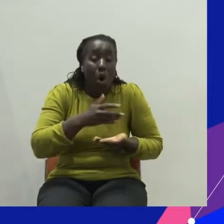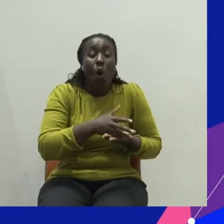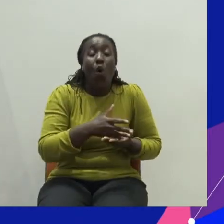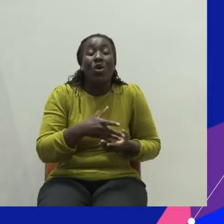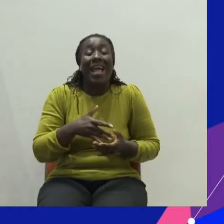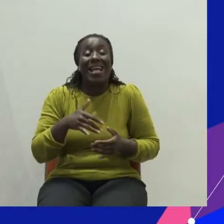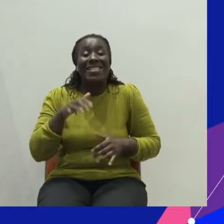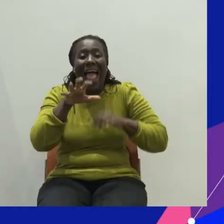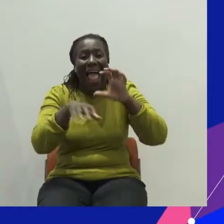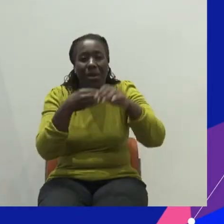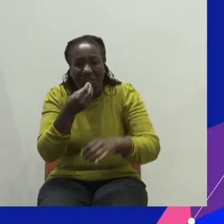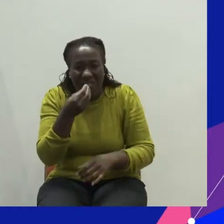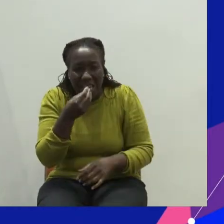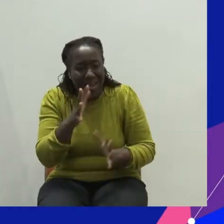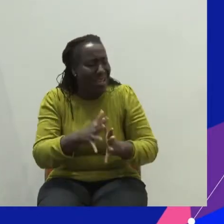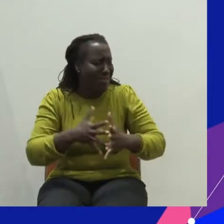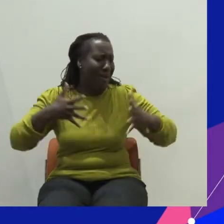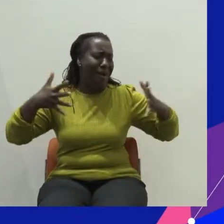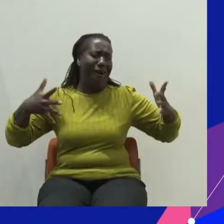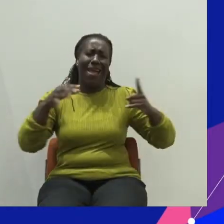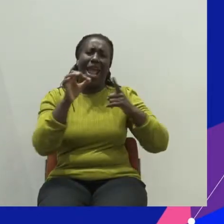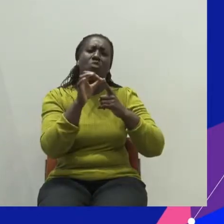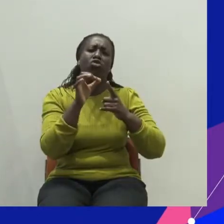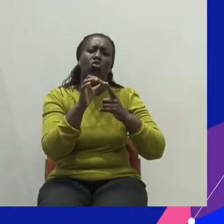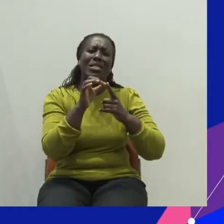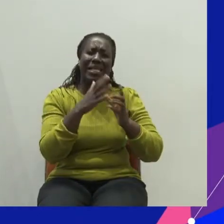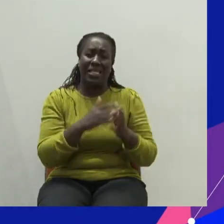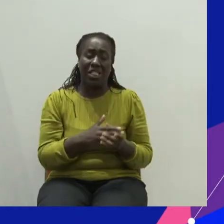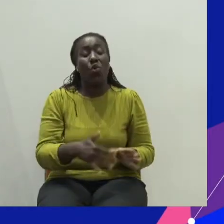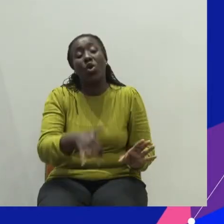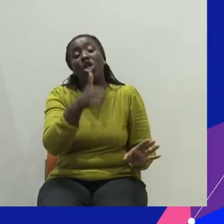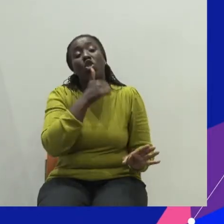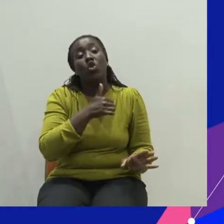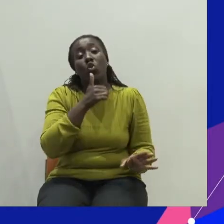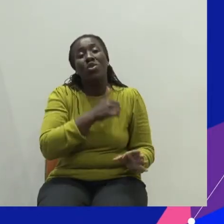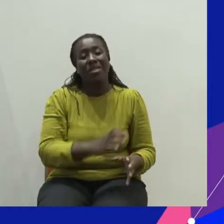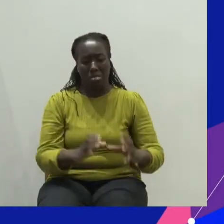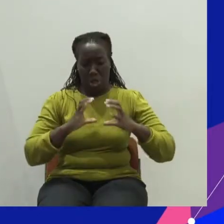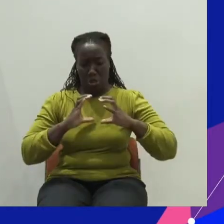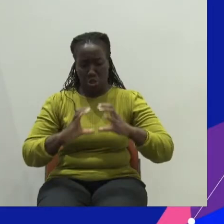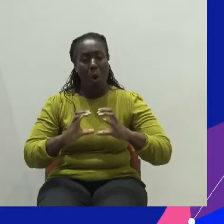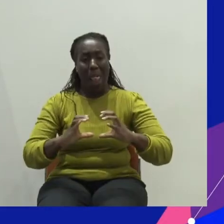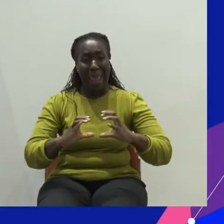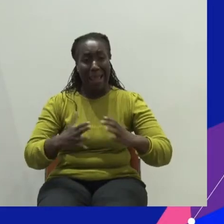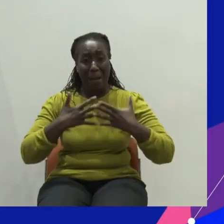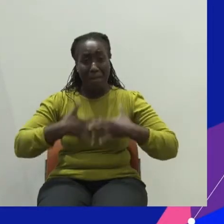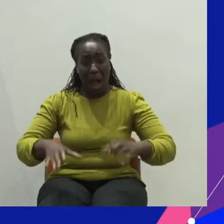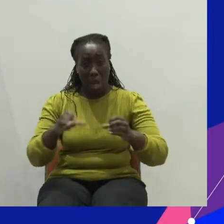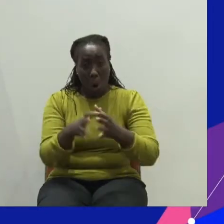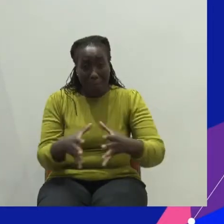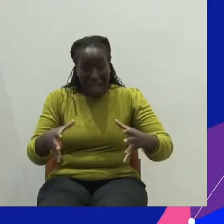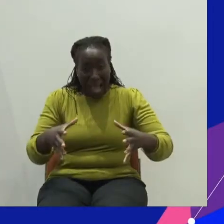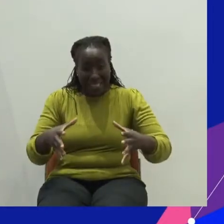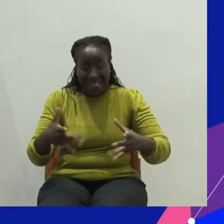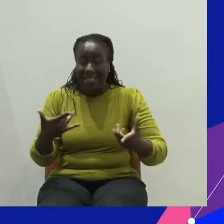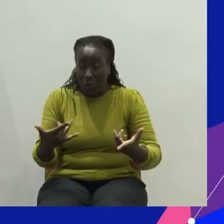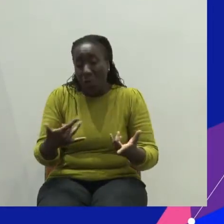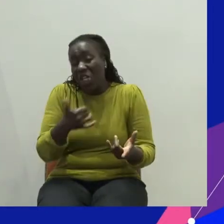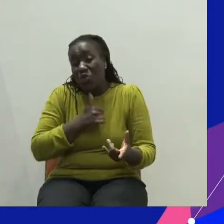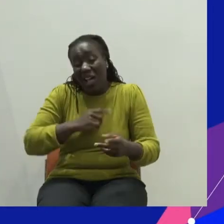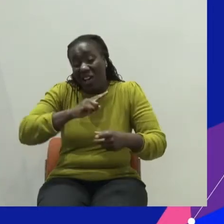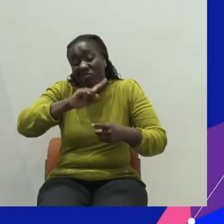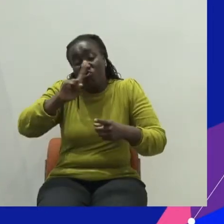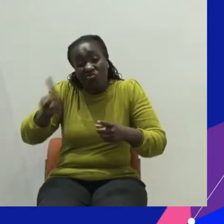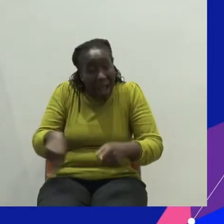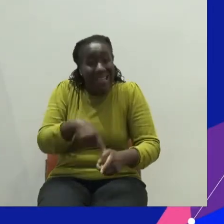protein content. Right? So we actually have a way of reusing the solid biomass waste. There's also ways you can hydrolyze it and sort of recycle